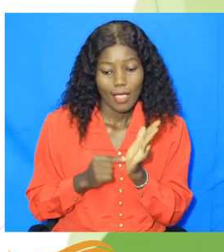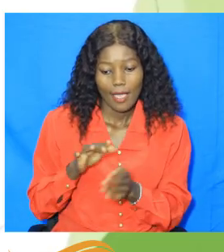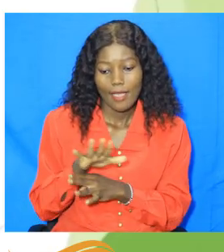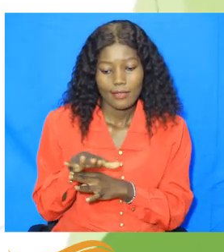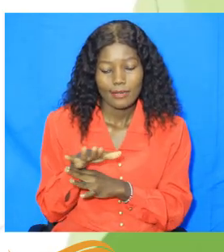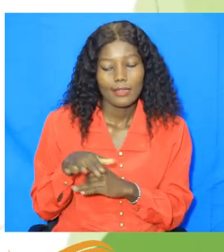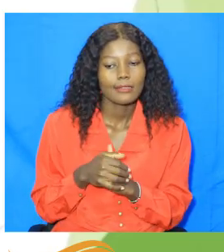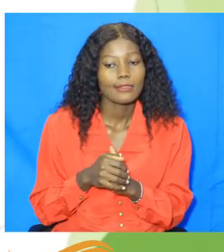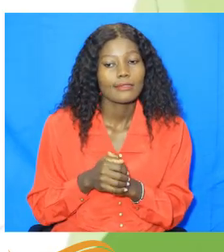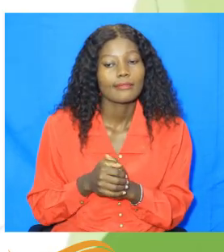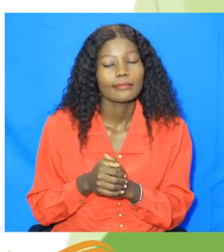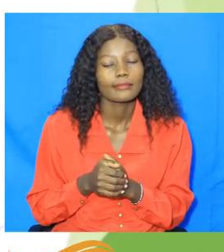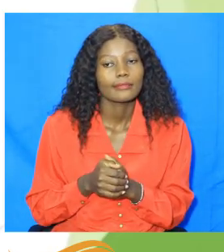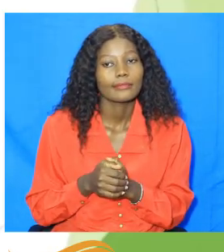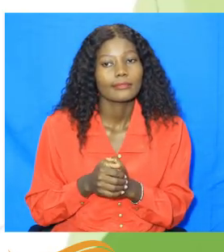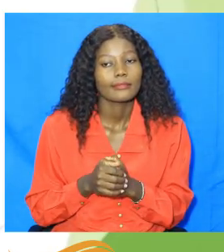Um,